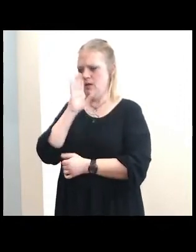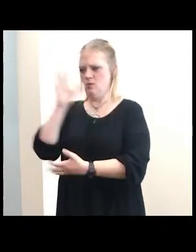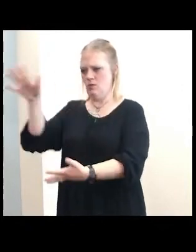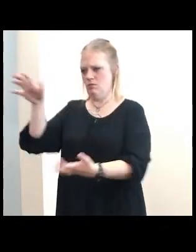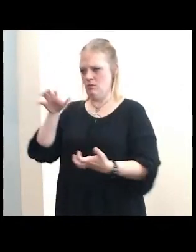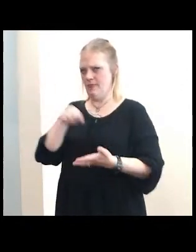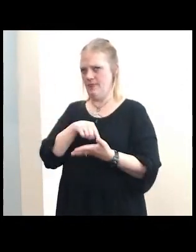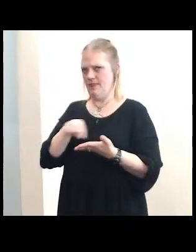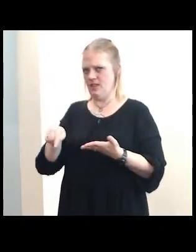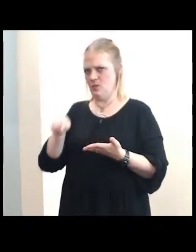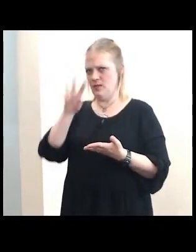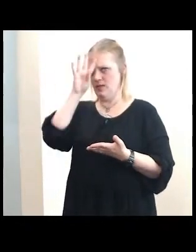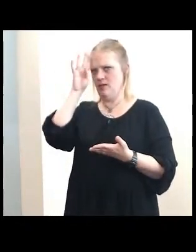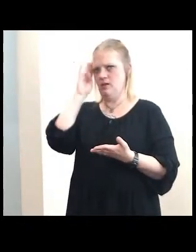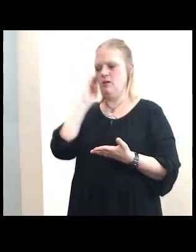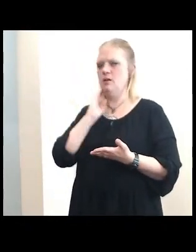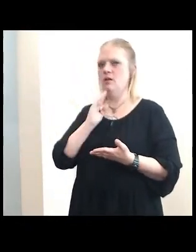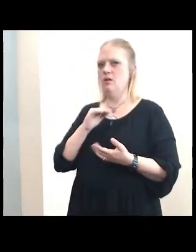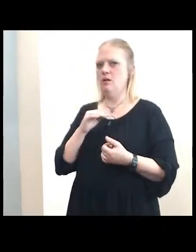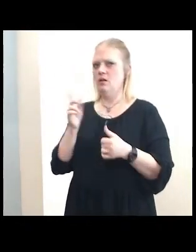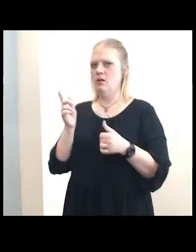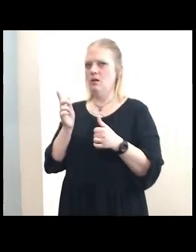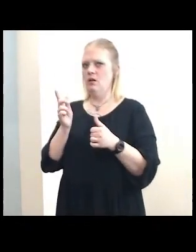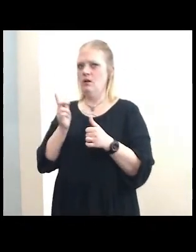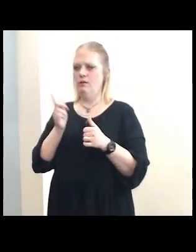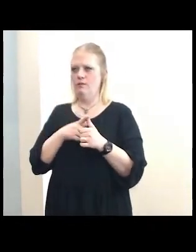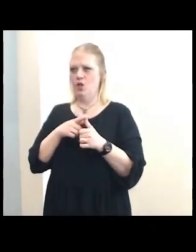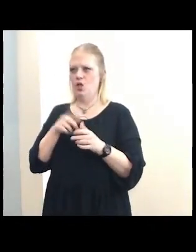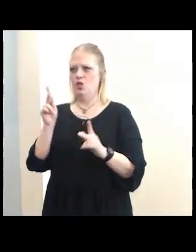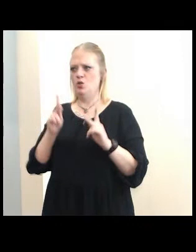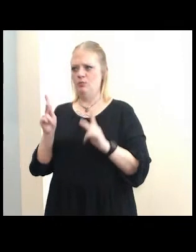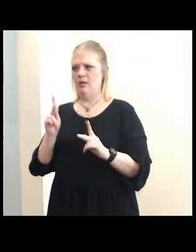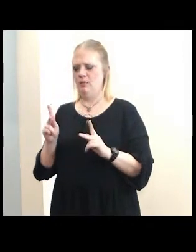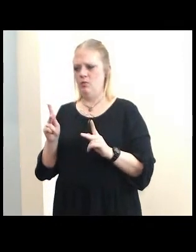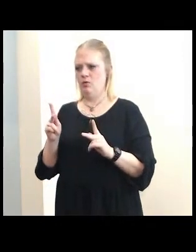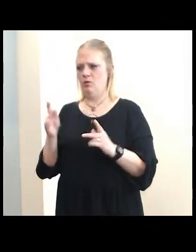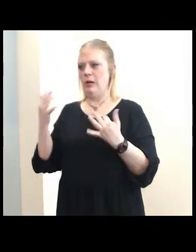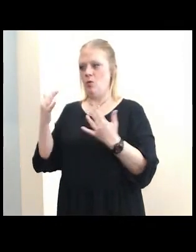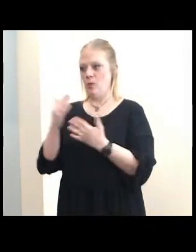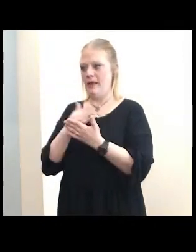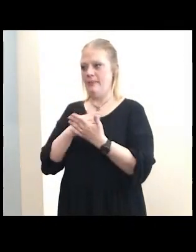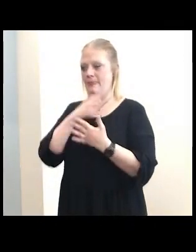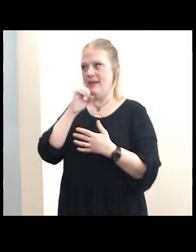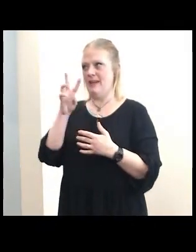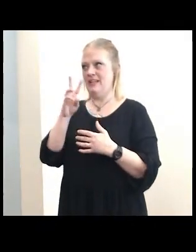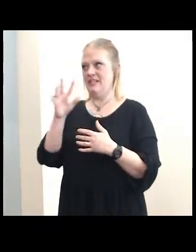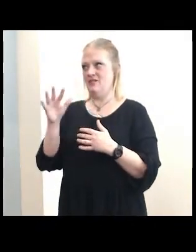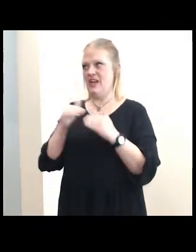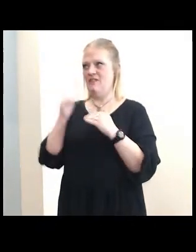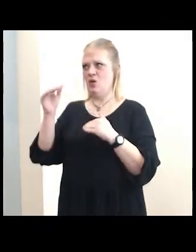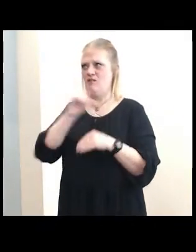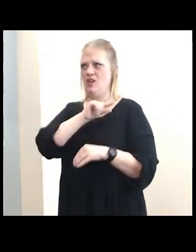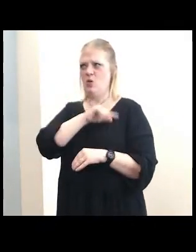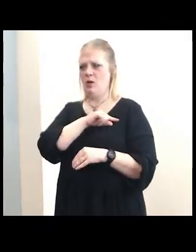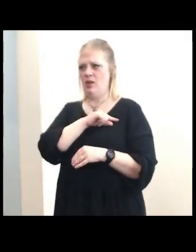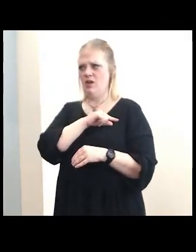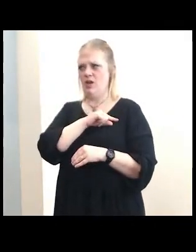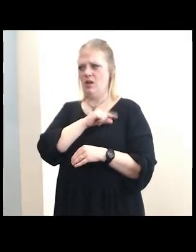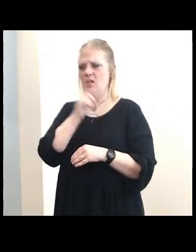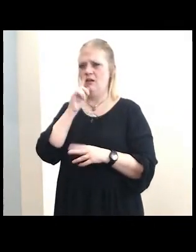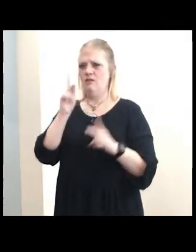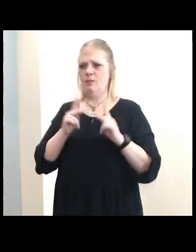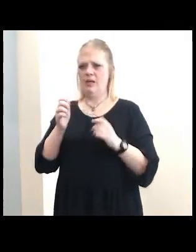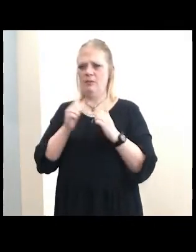this week, you're going to go first to the folks who are already waitlisted, who are 65 and older, who qualify. For folks